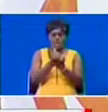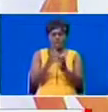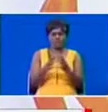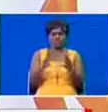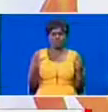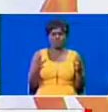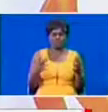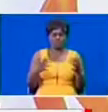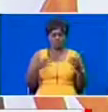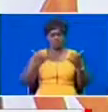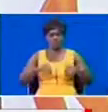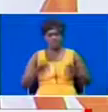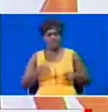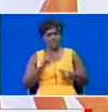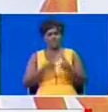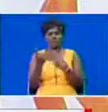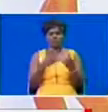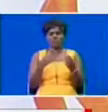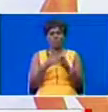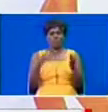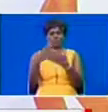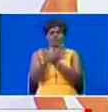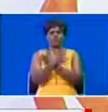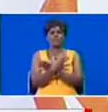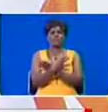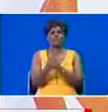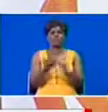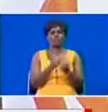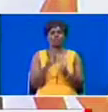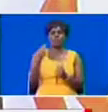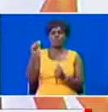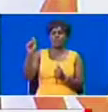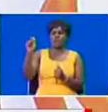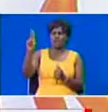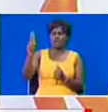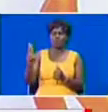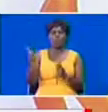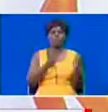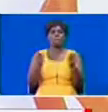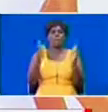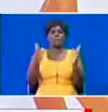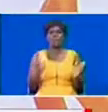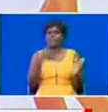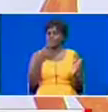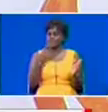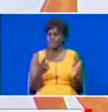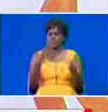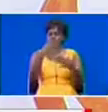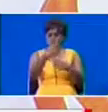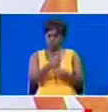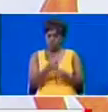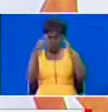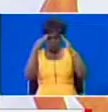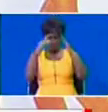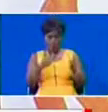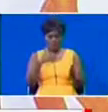the Kenyan game. Speaking during the Kenya versus Germany match, Tatu City commercial manager Tito Duke said the company is committed